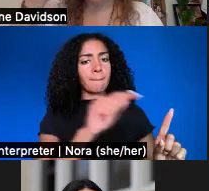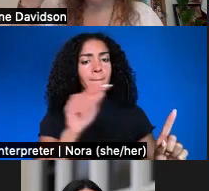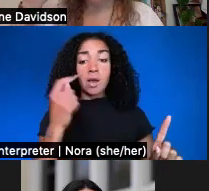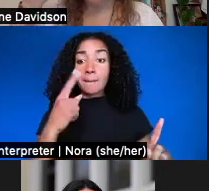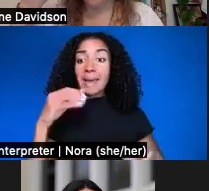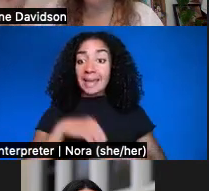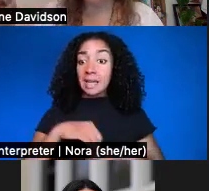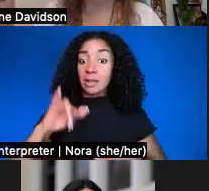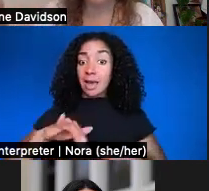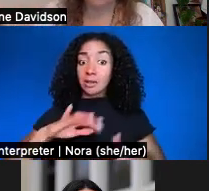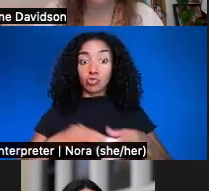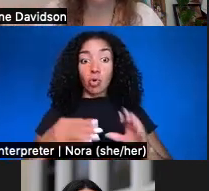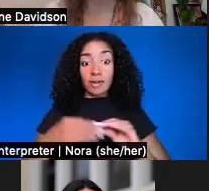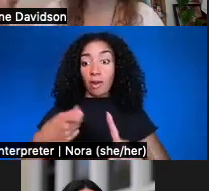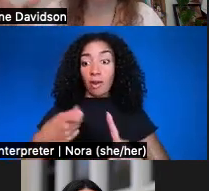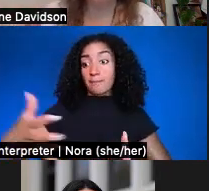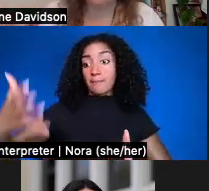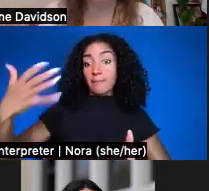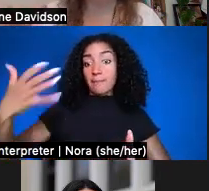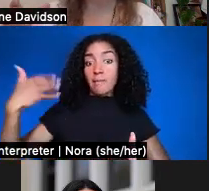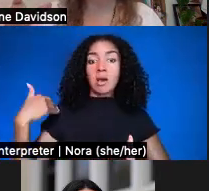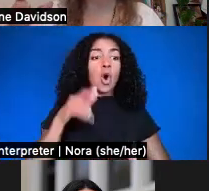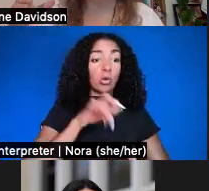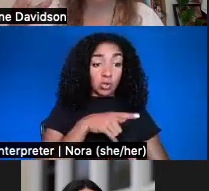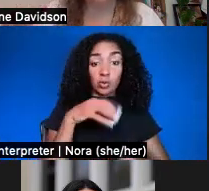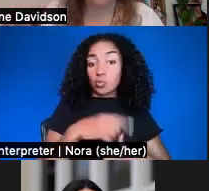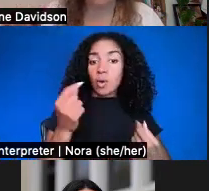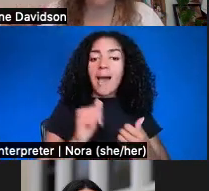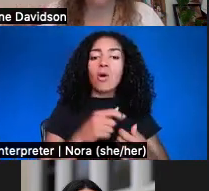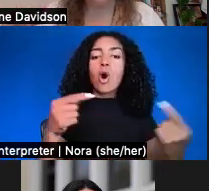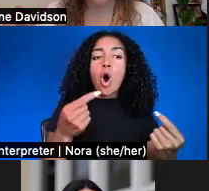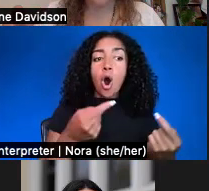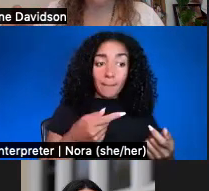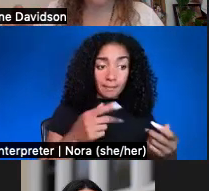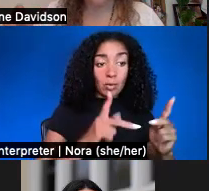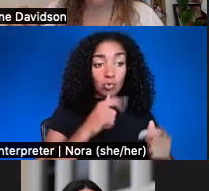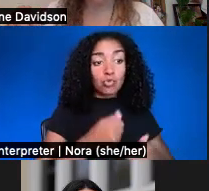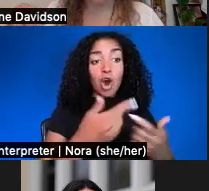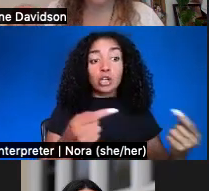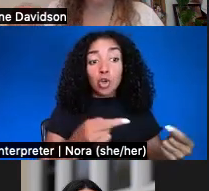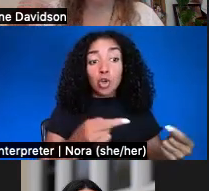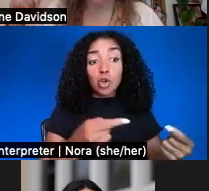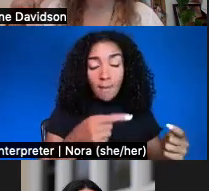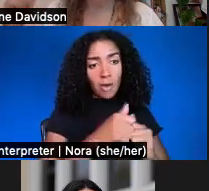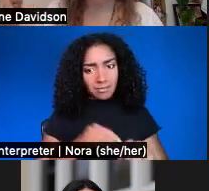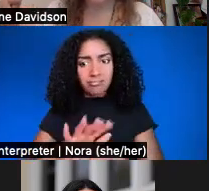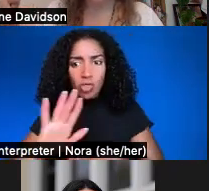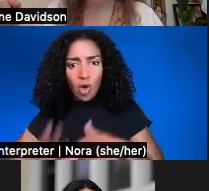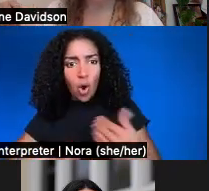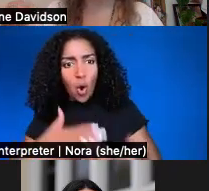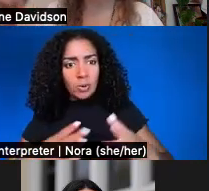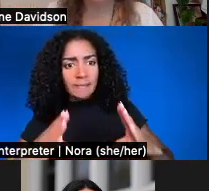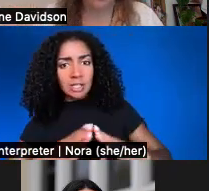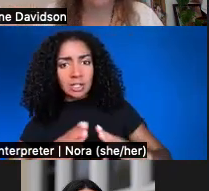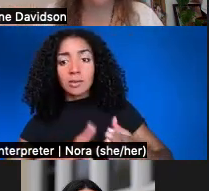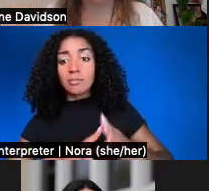how a harm doer's actions impacted the whole village, right? So we had swift